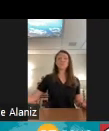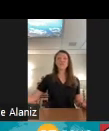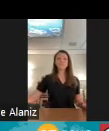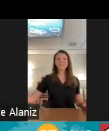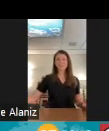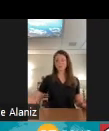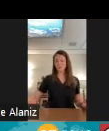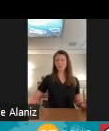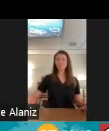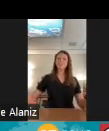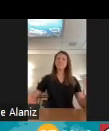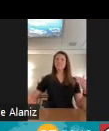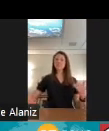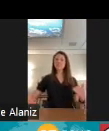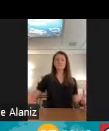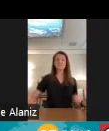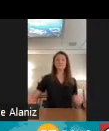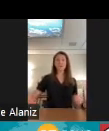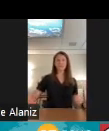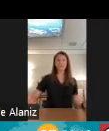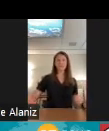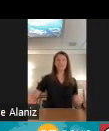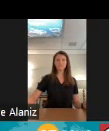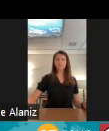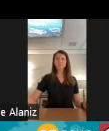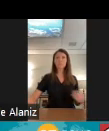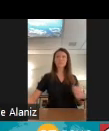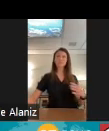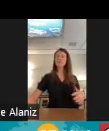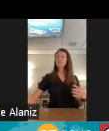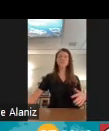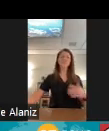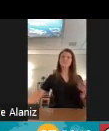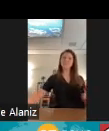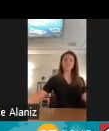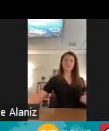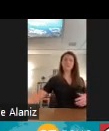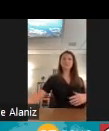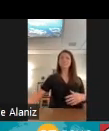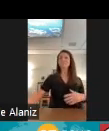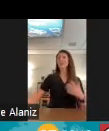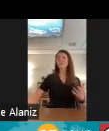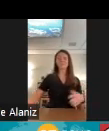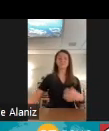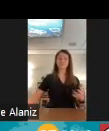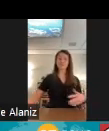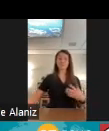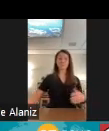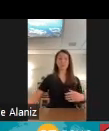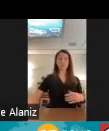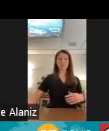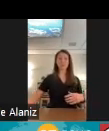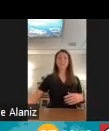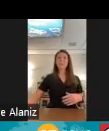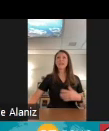group games and then a cool down. So I'm going to take you through each one of those. Starting with a warm up, it's just what you would think, 5 minutes of stretching